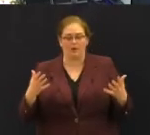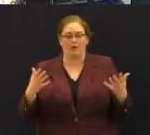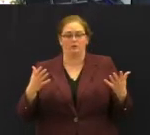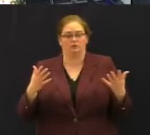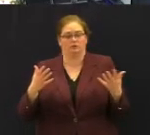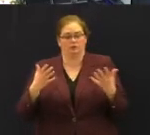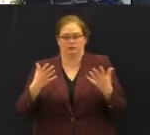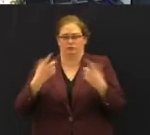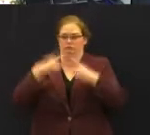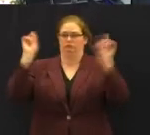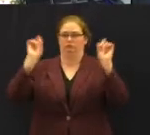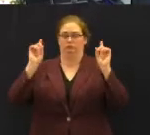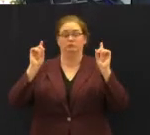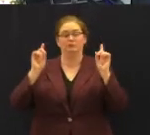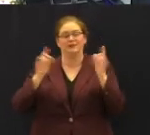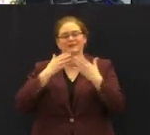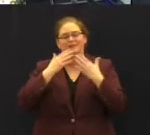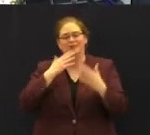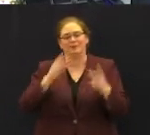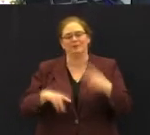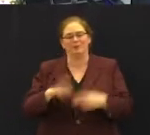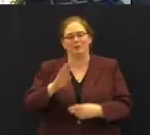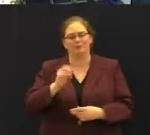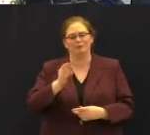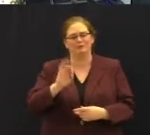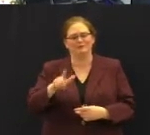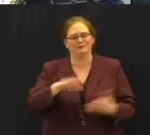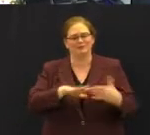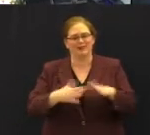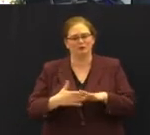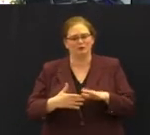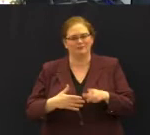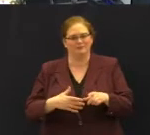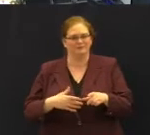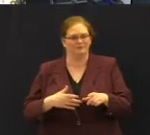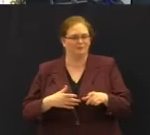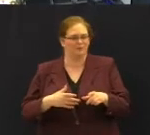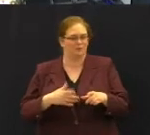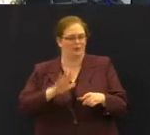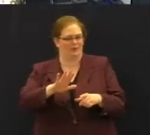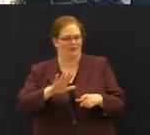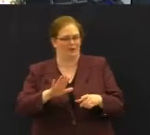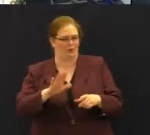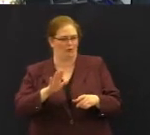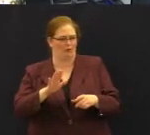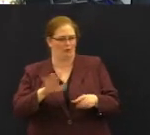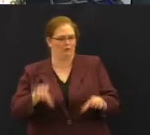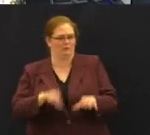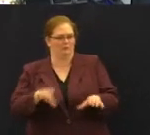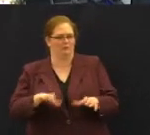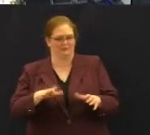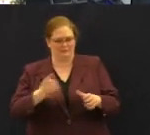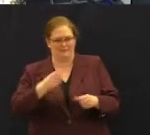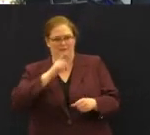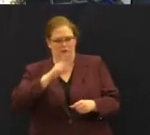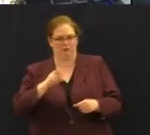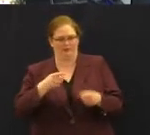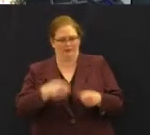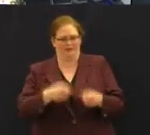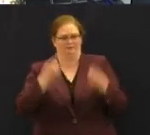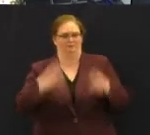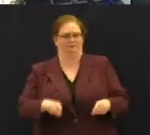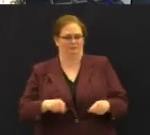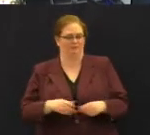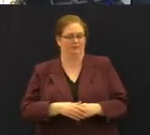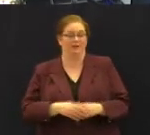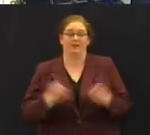and also the nice people in Bristol Township for the, for the part that they played in making sure that this became a reality. So a